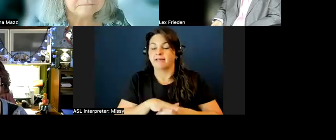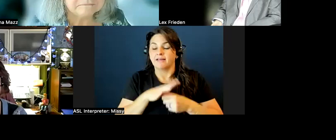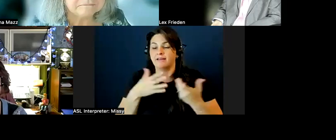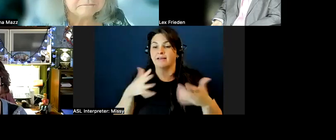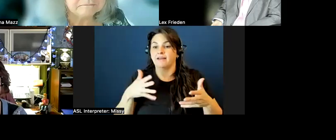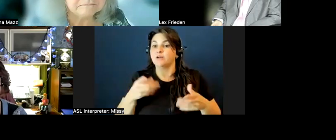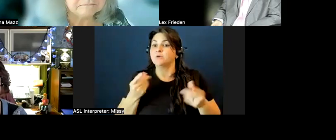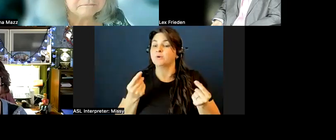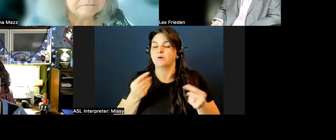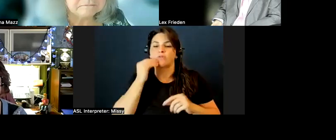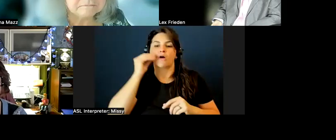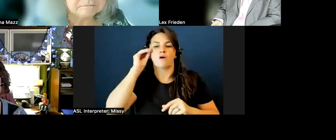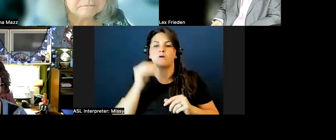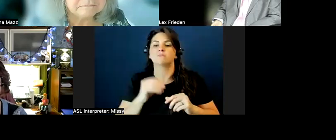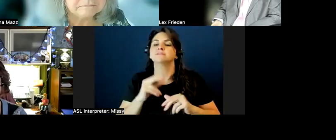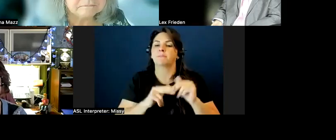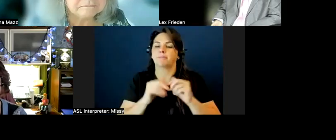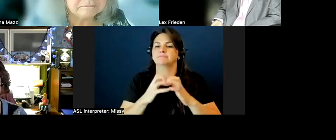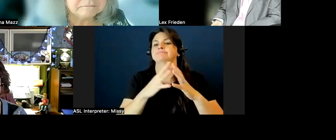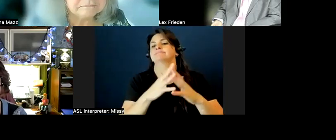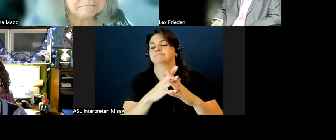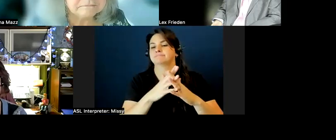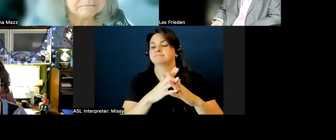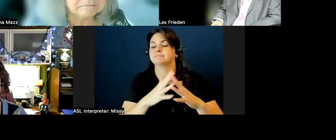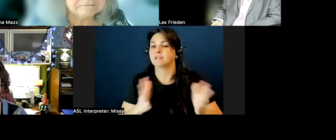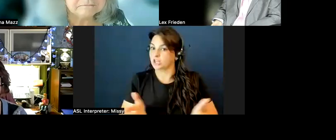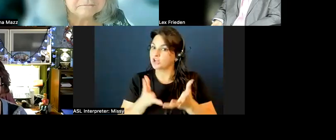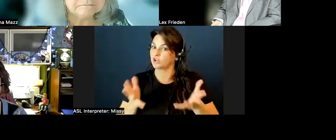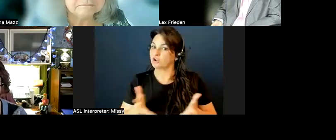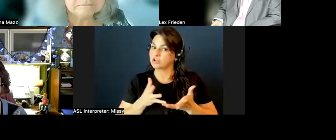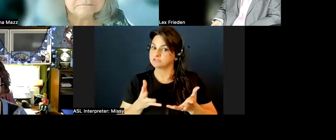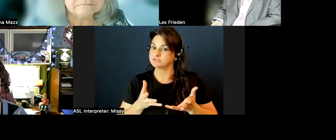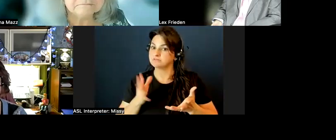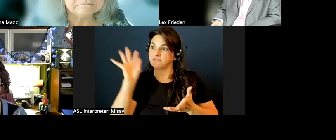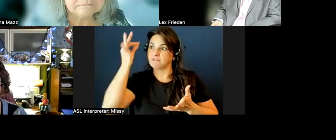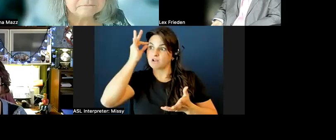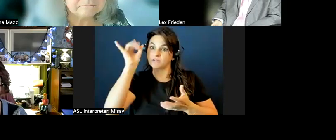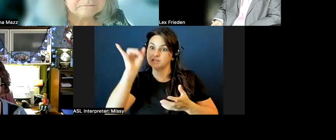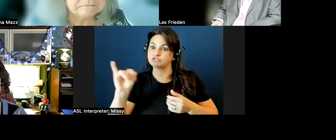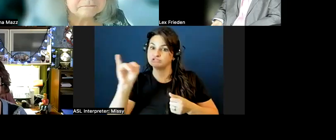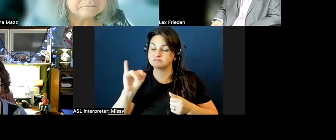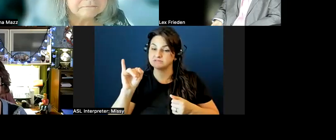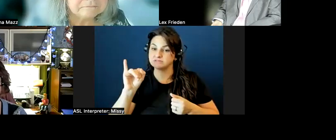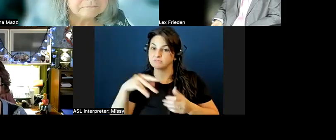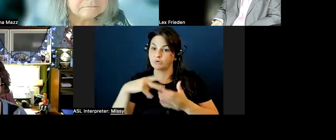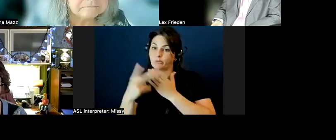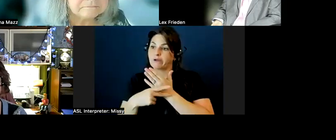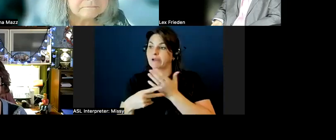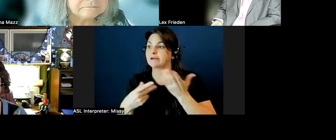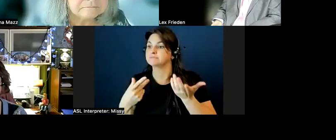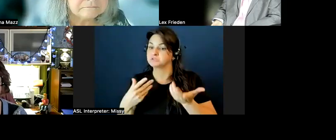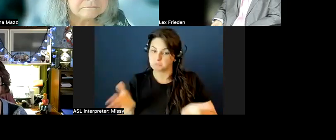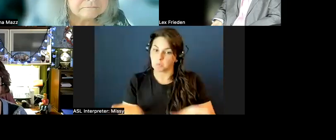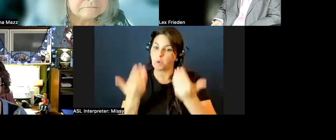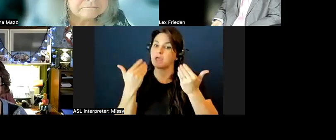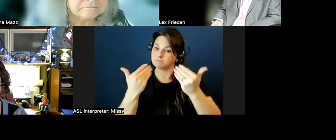their homes. And sometimes they're encouraged to do so by federal insurance programs and